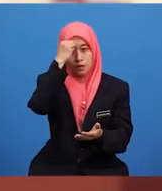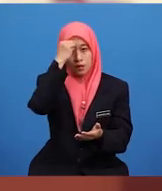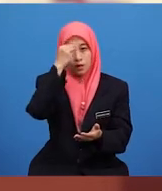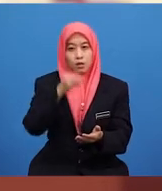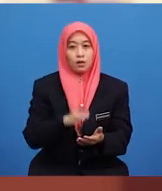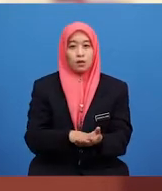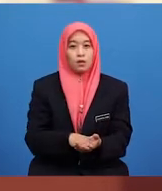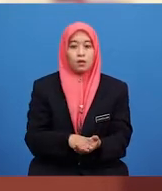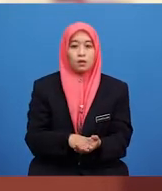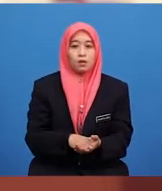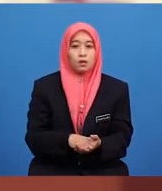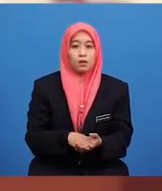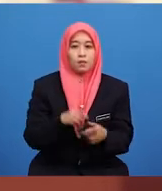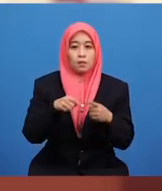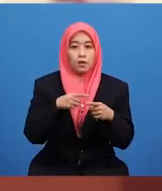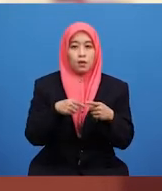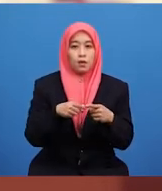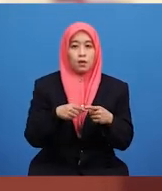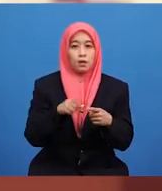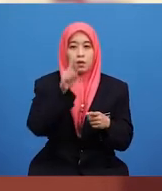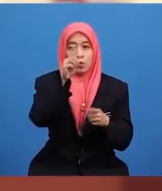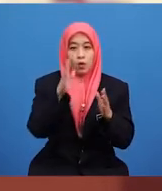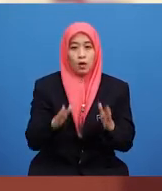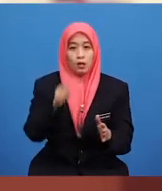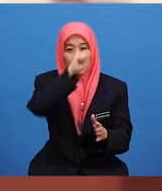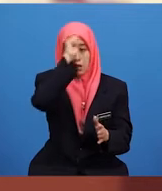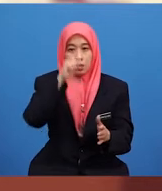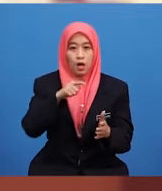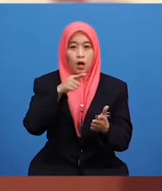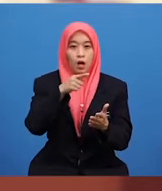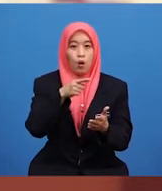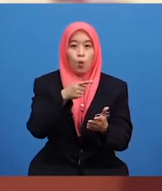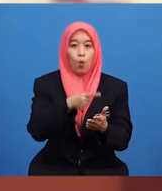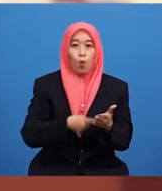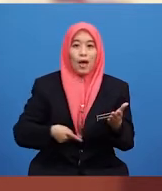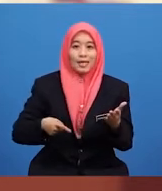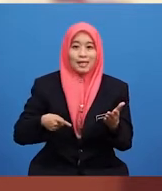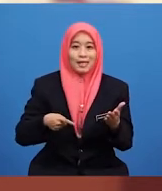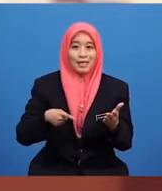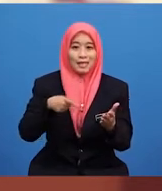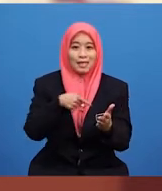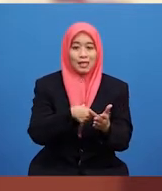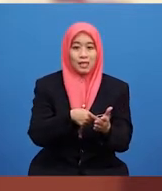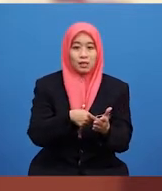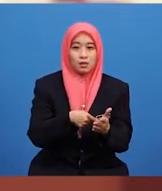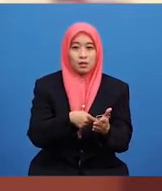us, "What's this?" For example, "What's